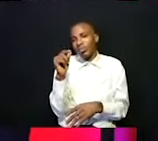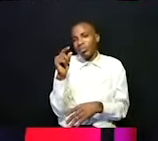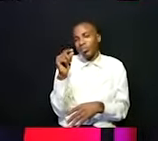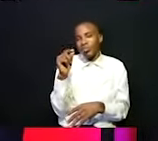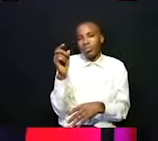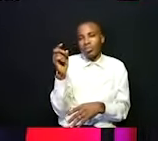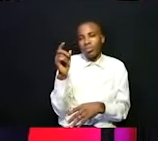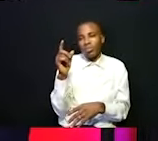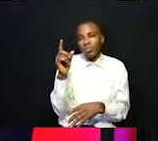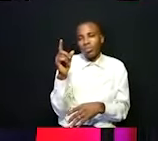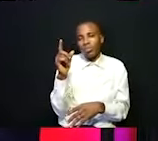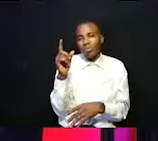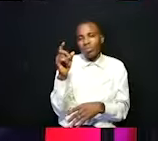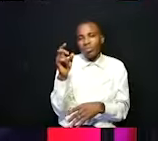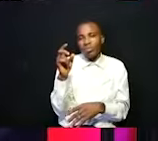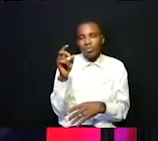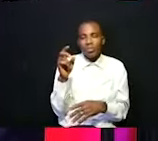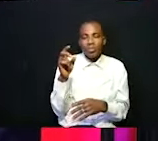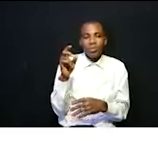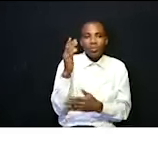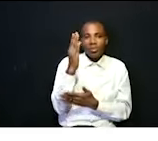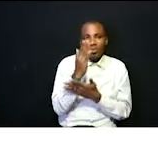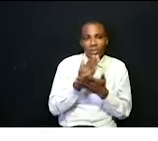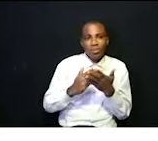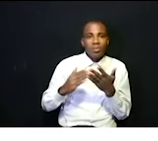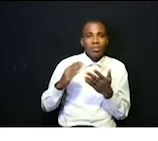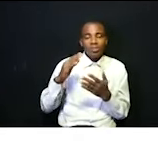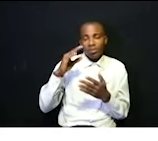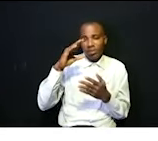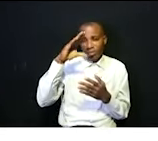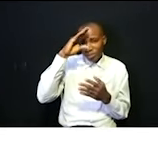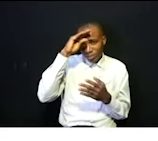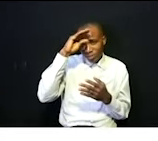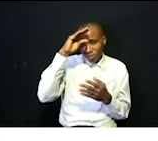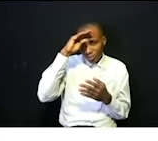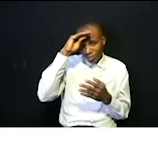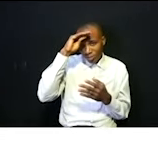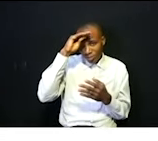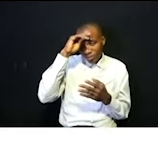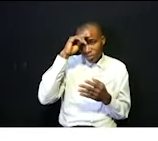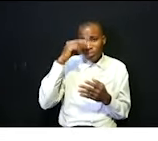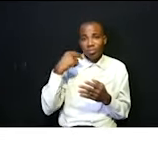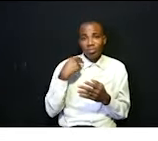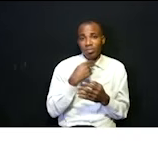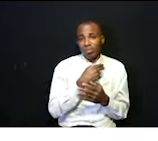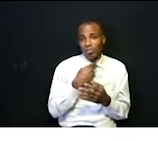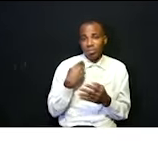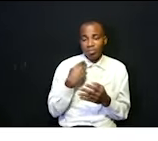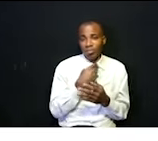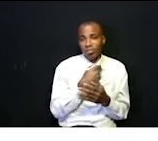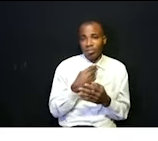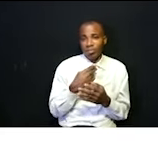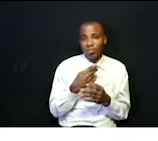a pastor, A.E. Winship, decided to trace the descendants of Jonathan